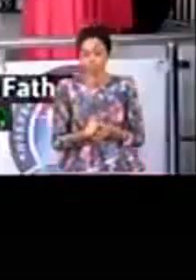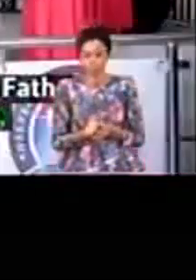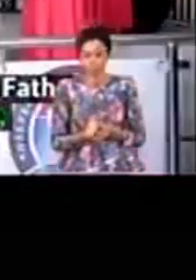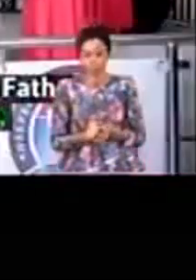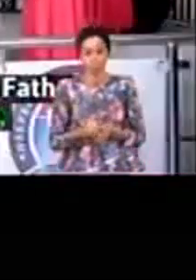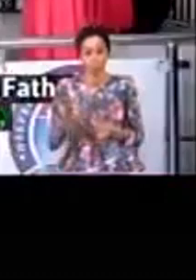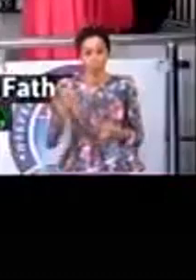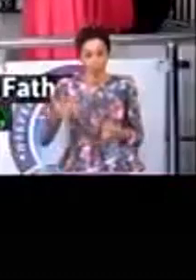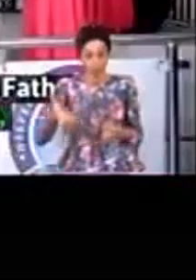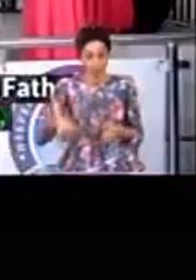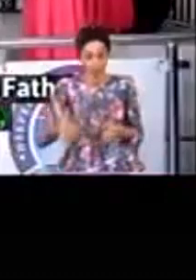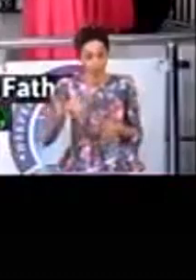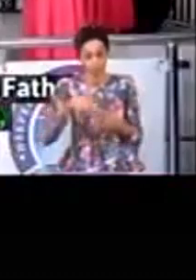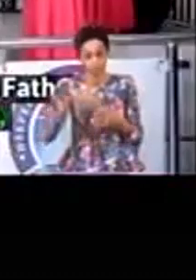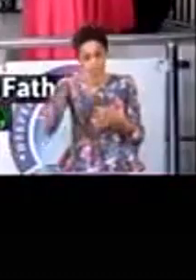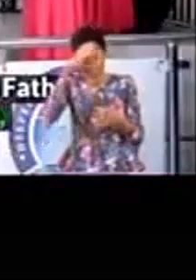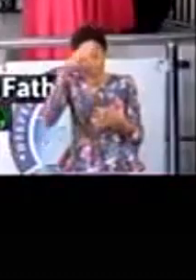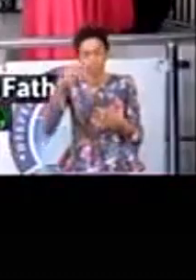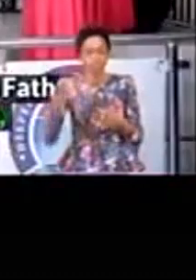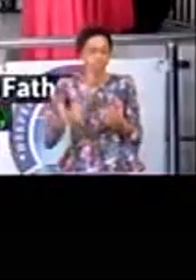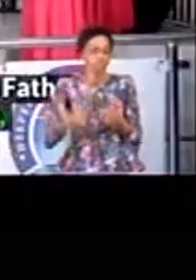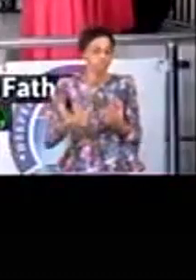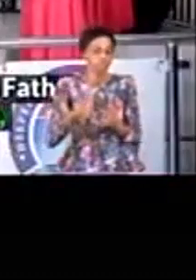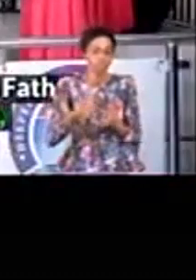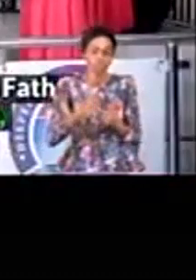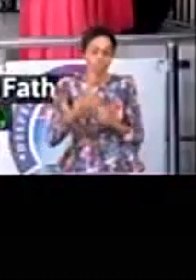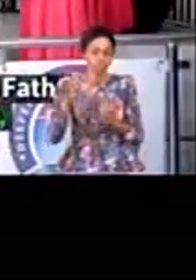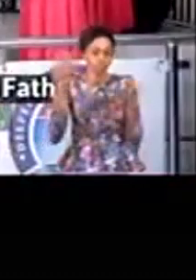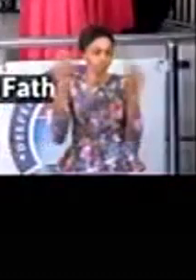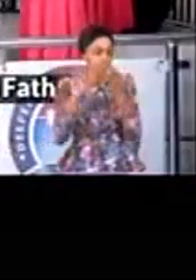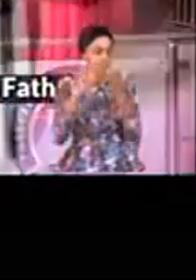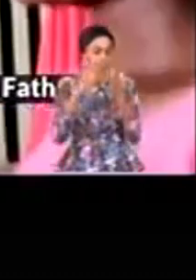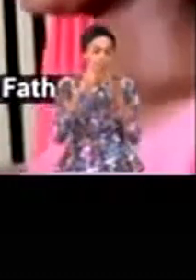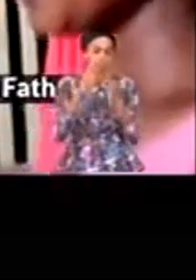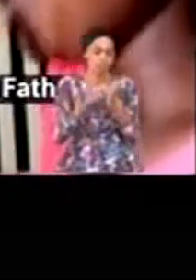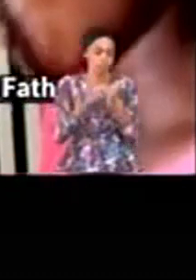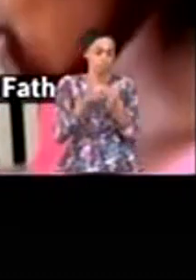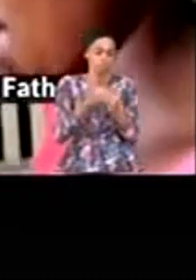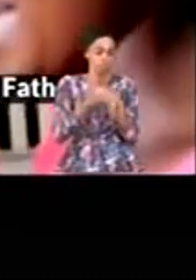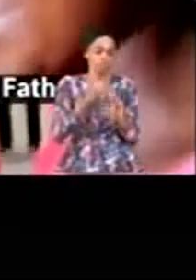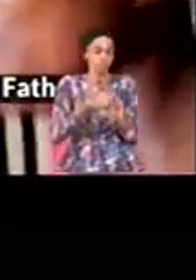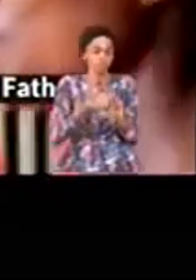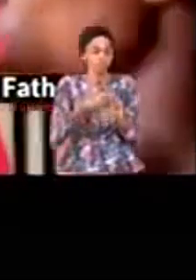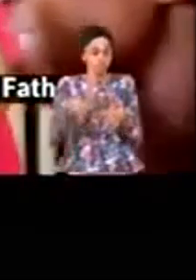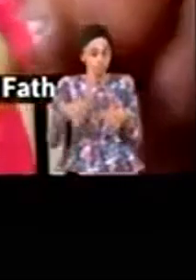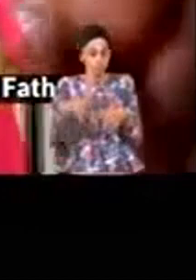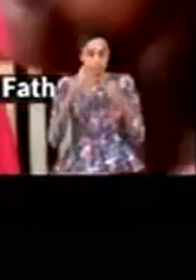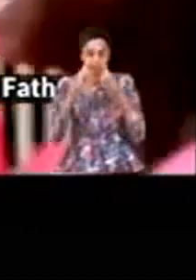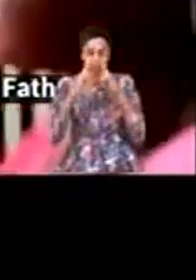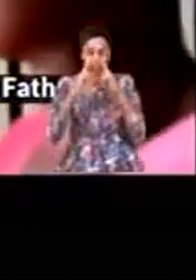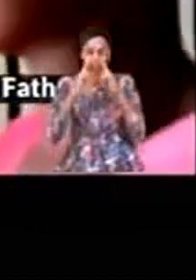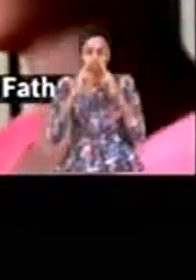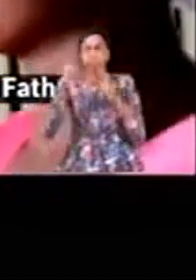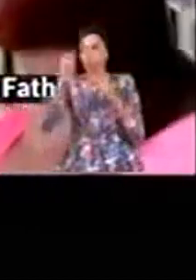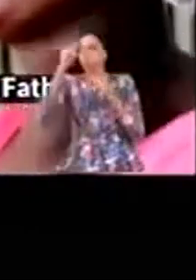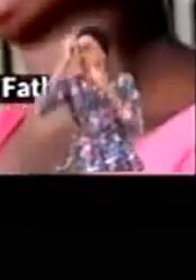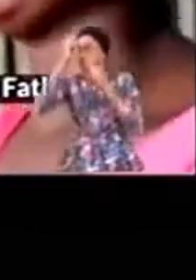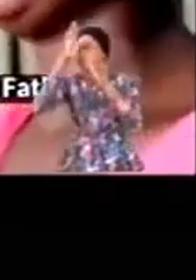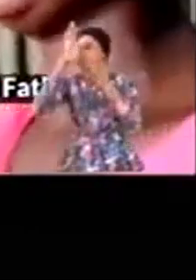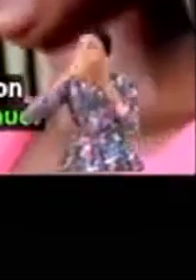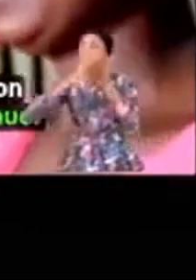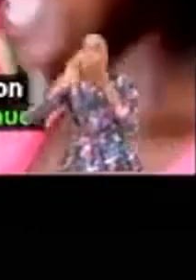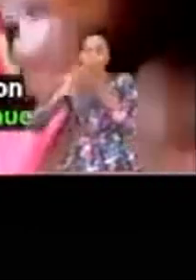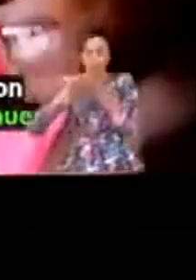tone. Yet in his darkest hour, still cry, forgive them,